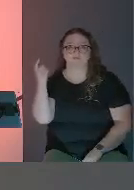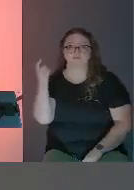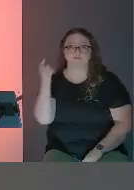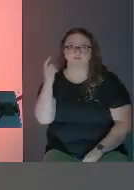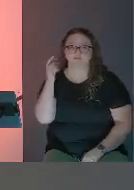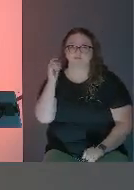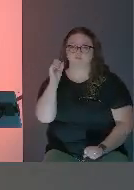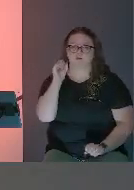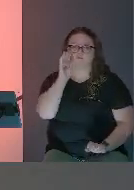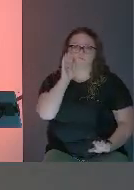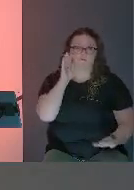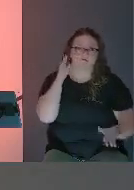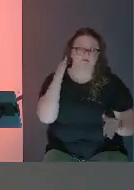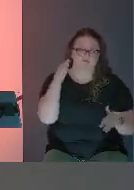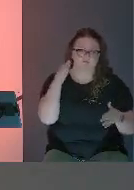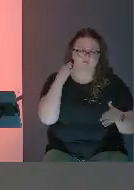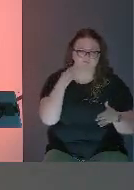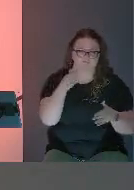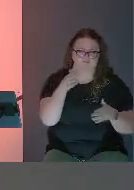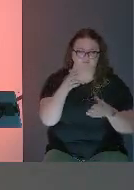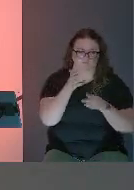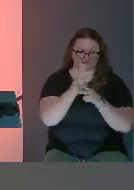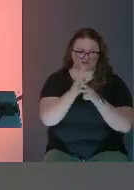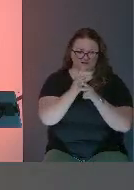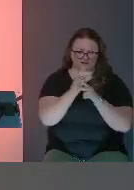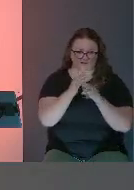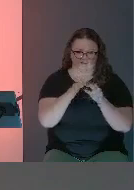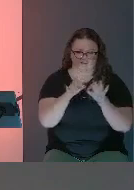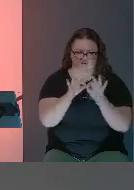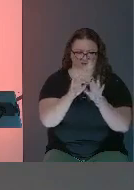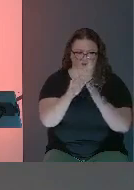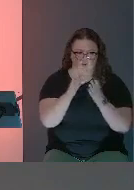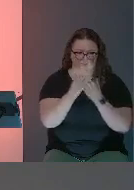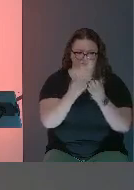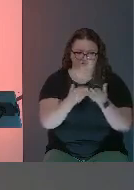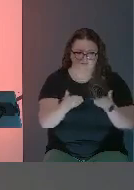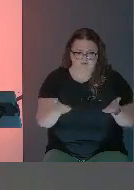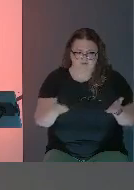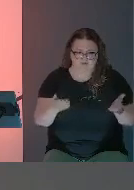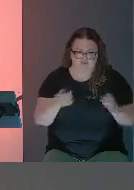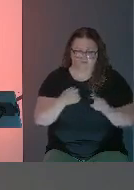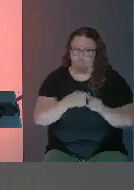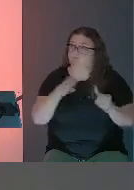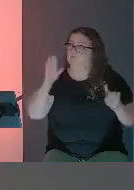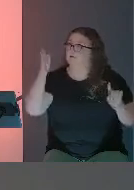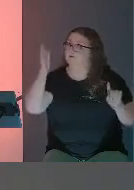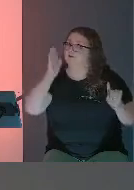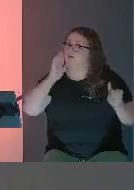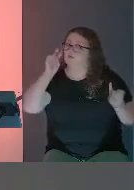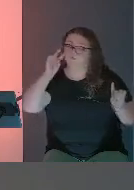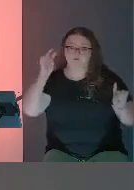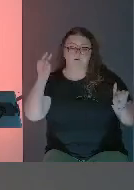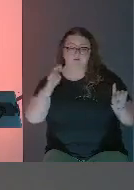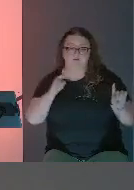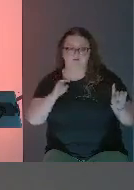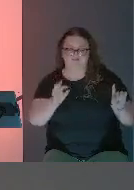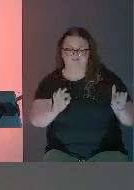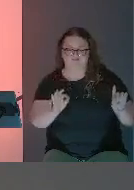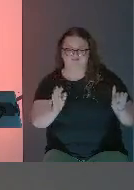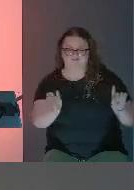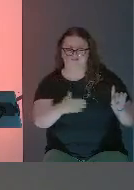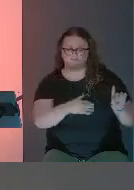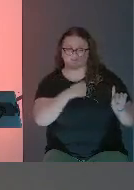focus and to care about and to matter and to worry about all the things from God's perspective really don't matter a hill of